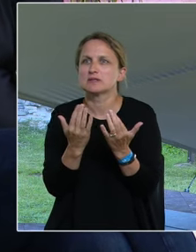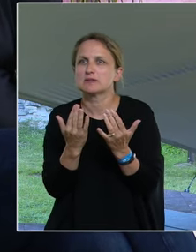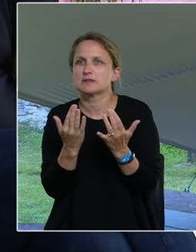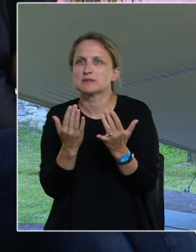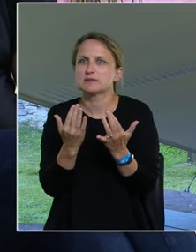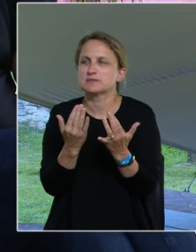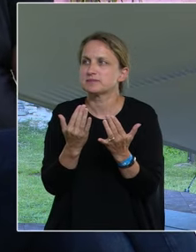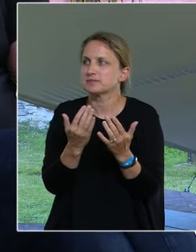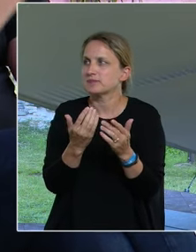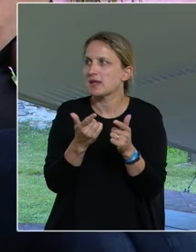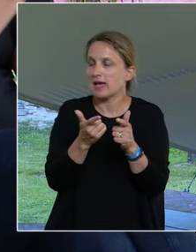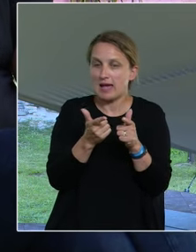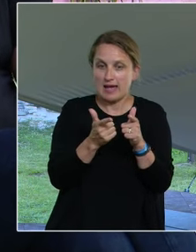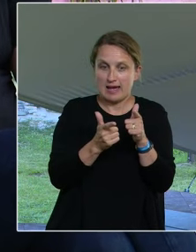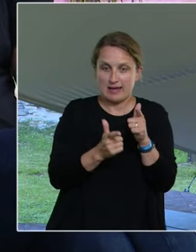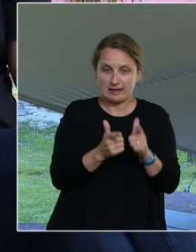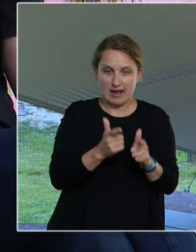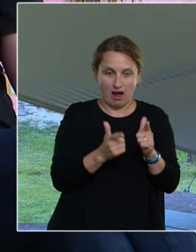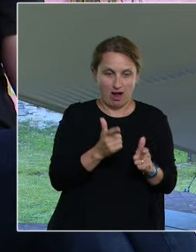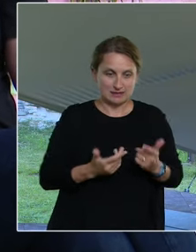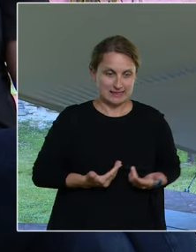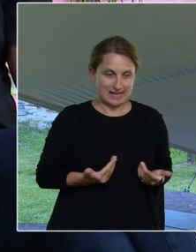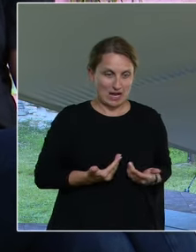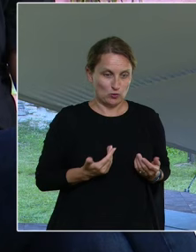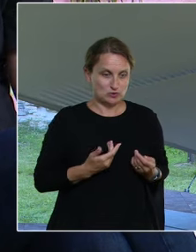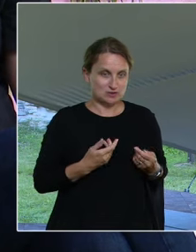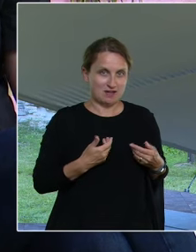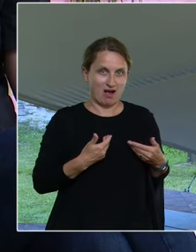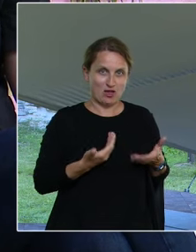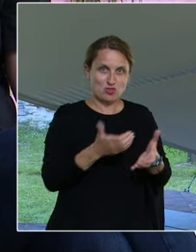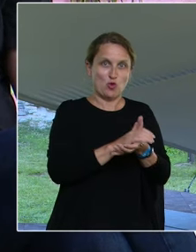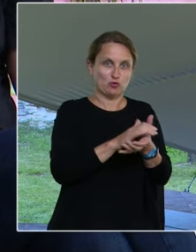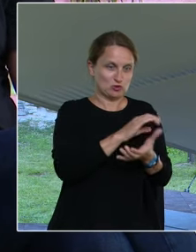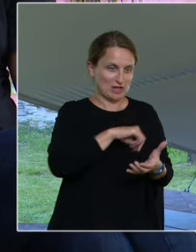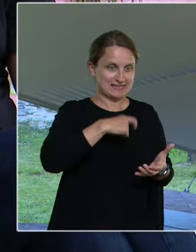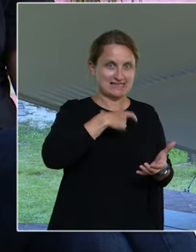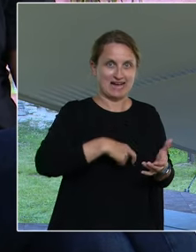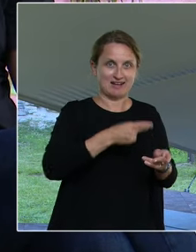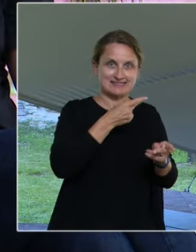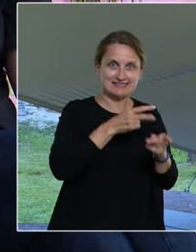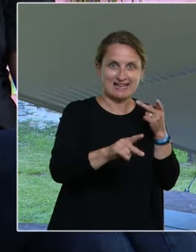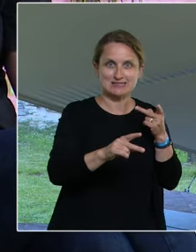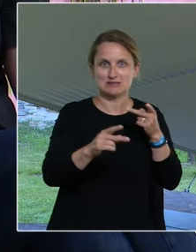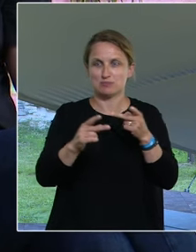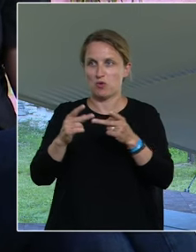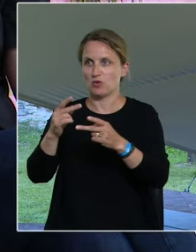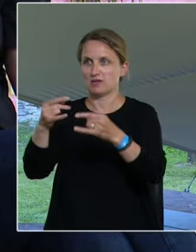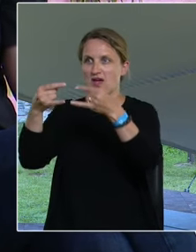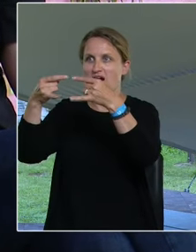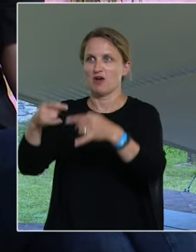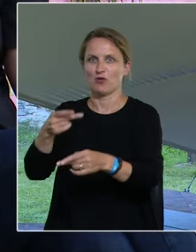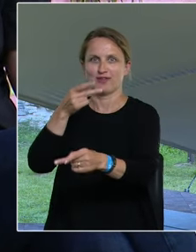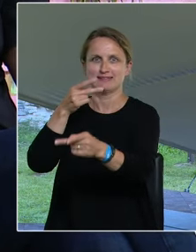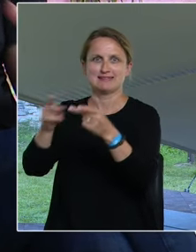in the augmented reality sphere, you present yourself differently for different kinds of people. So Sten sees your fashion